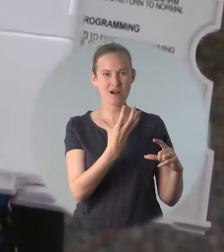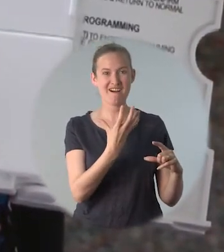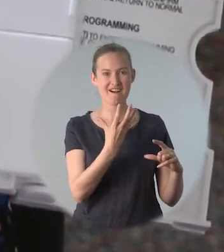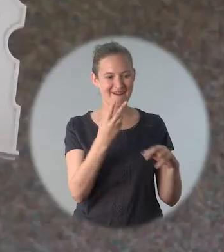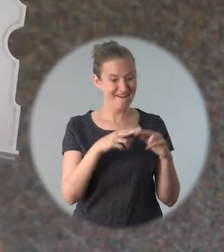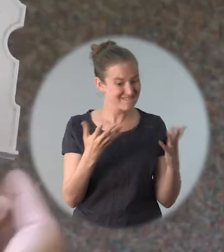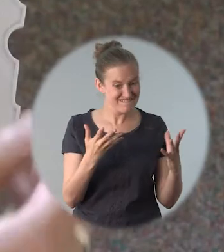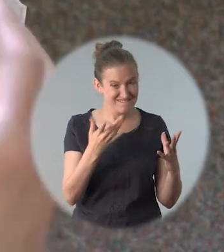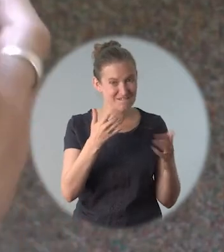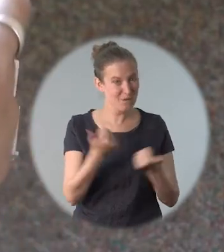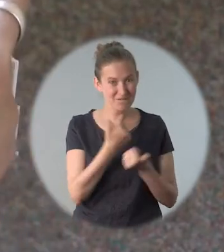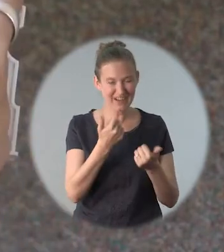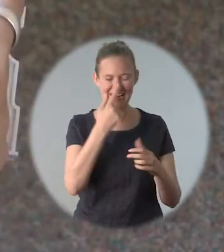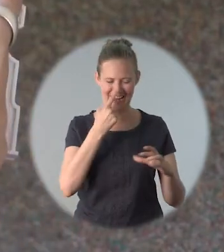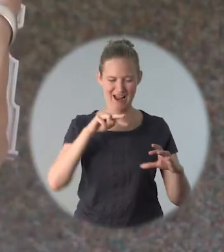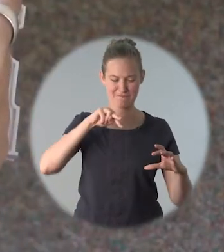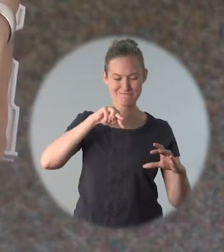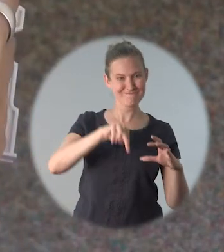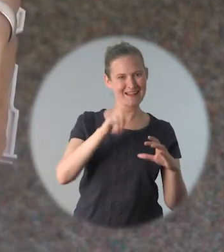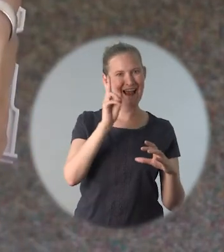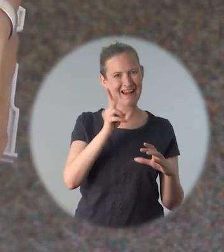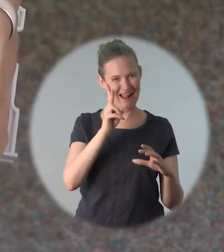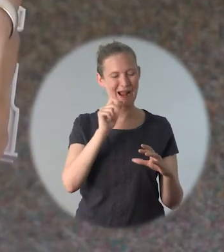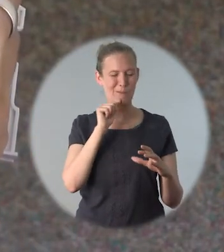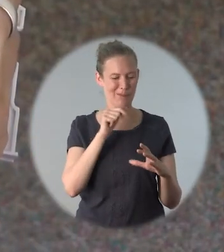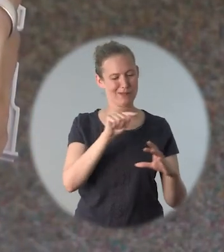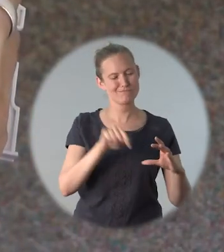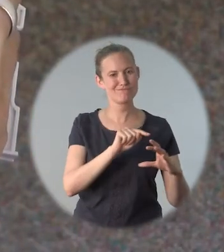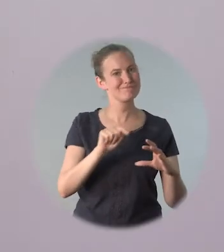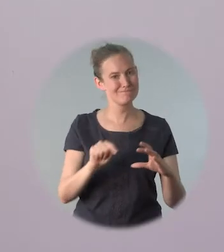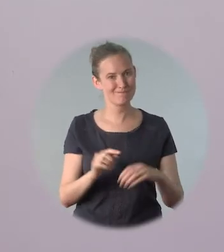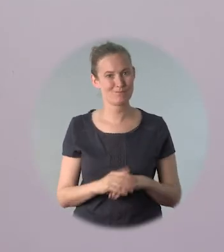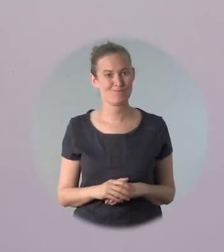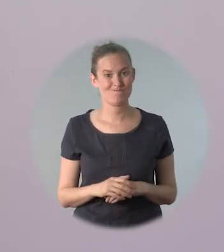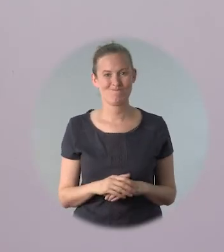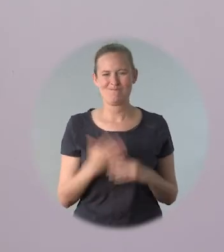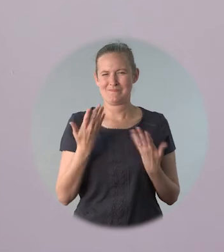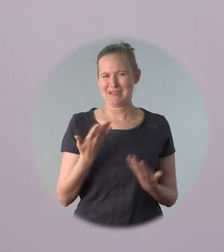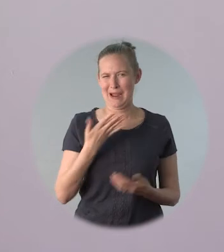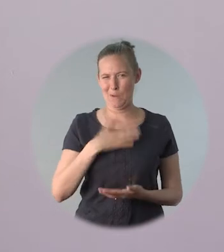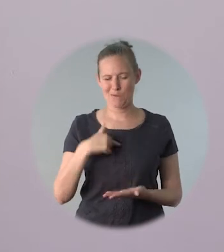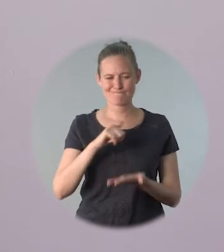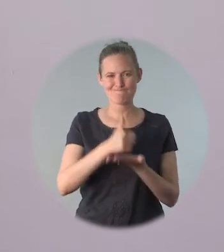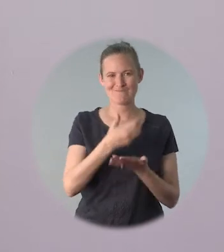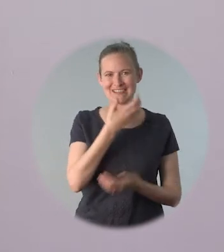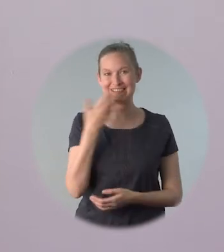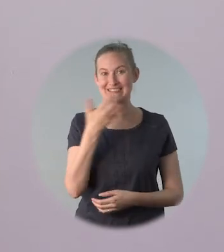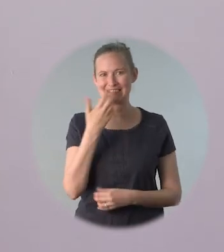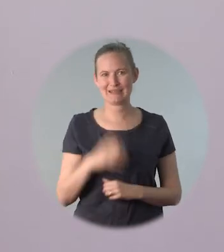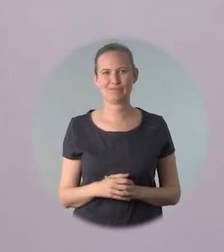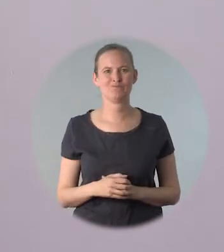happens just start again what you have already entered will be saved. Next it's time to set the heating patterns.